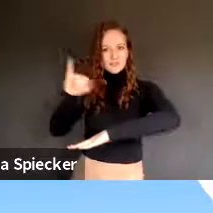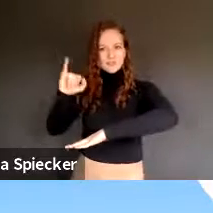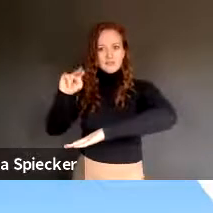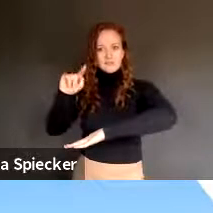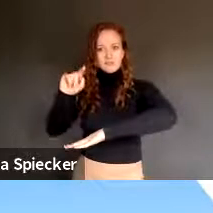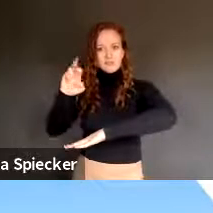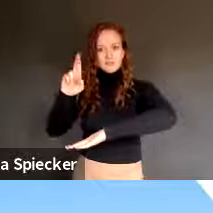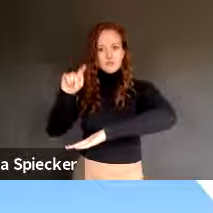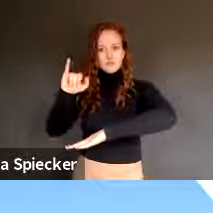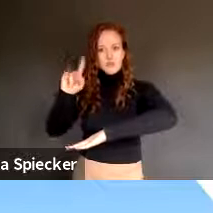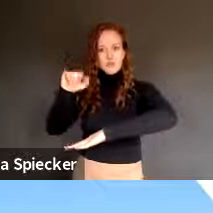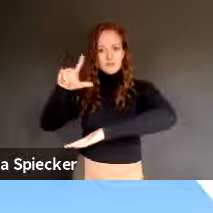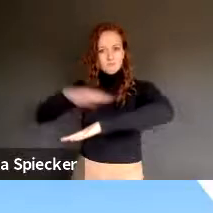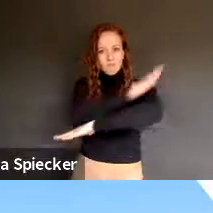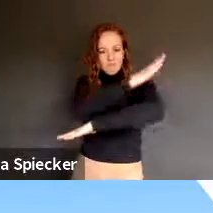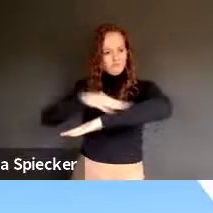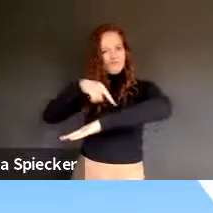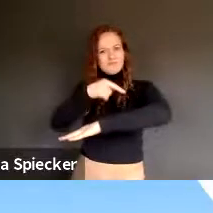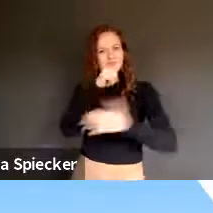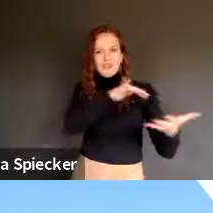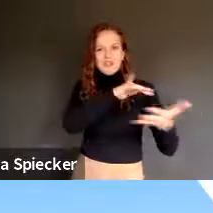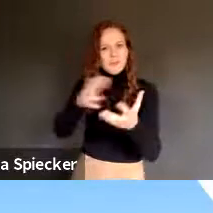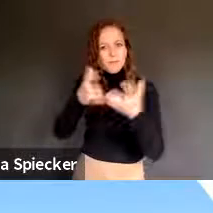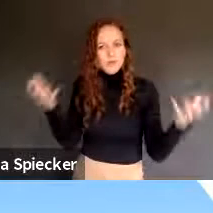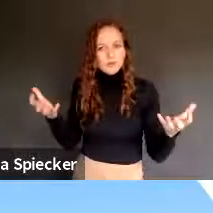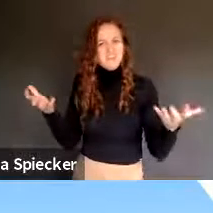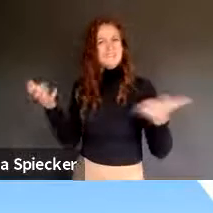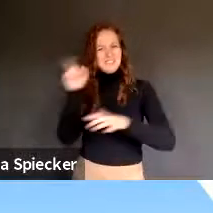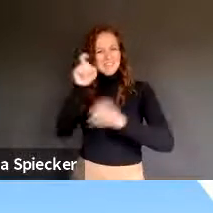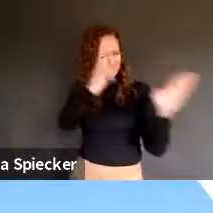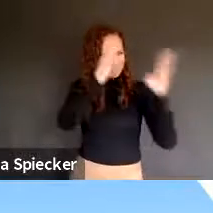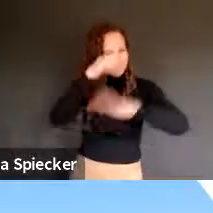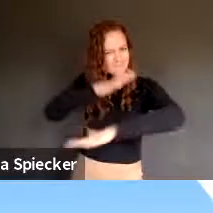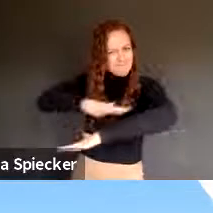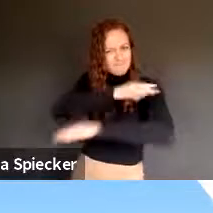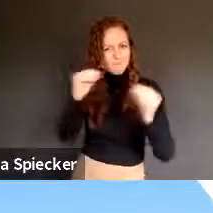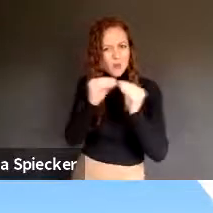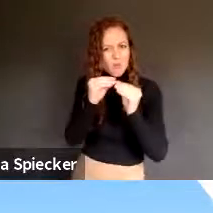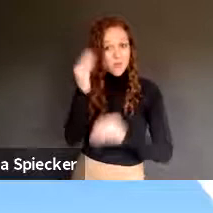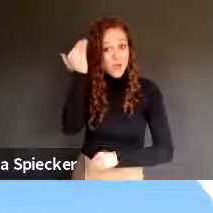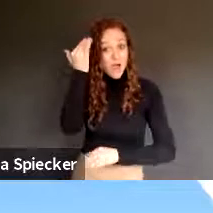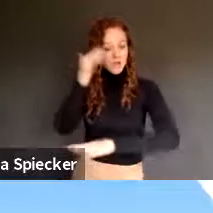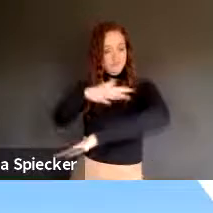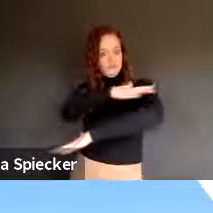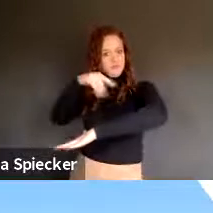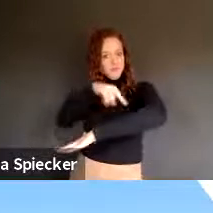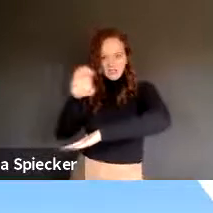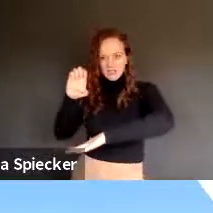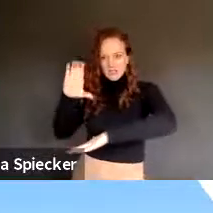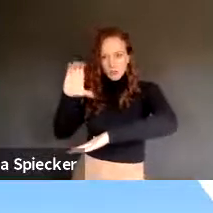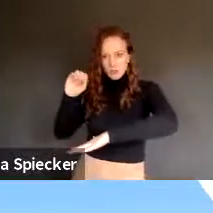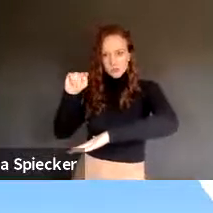Focusing on subtidal kelps has really left out all the species residing in the rocky intertidal, which have not been studied